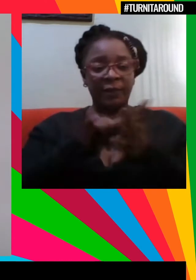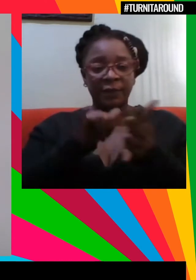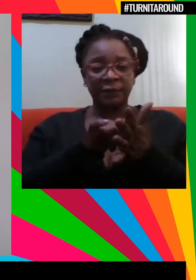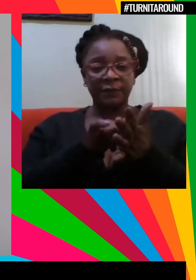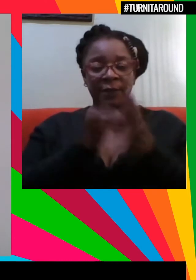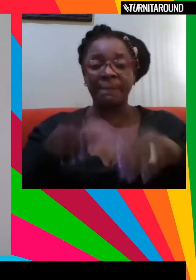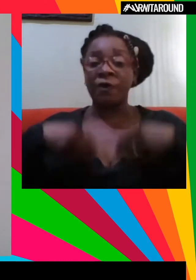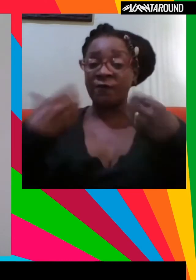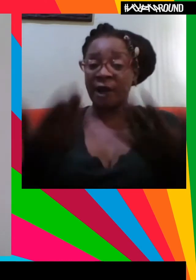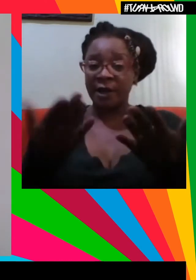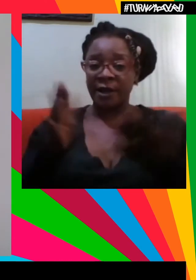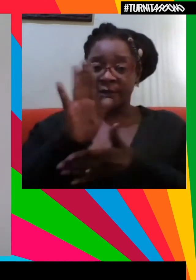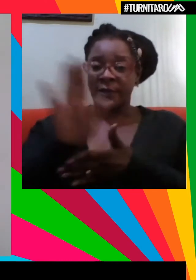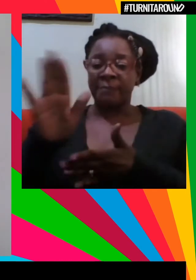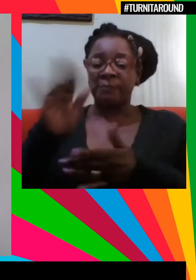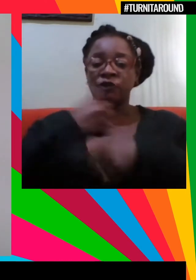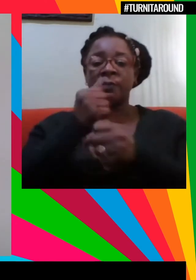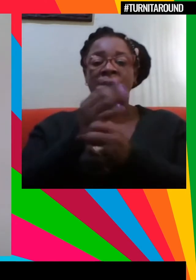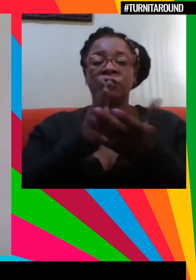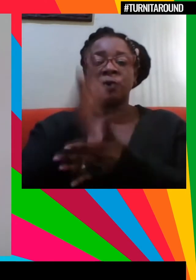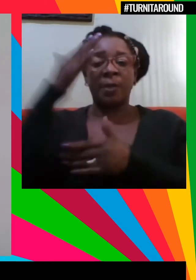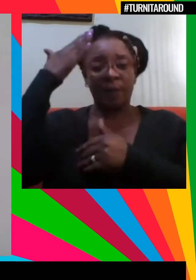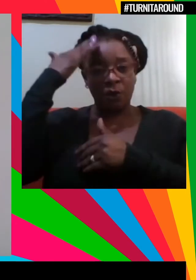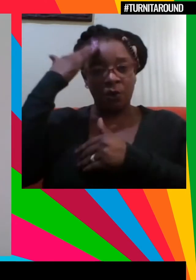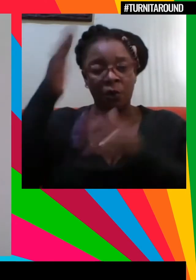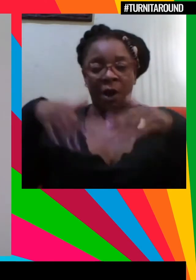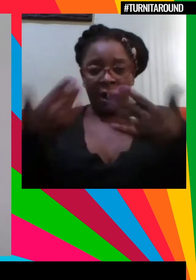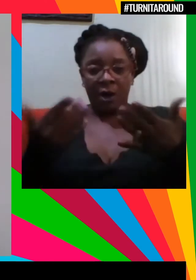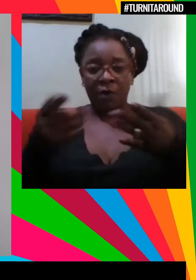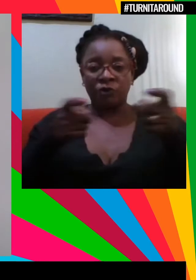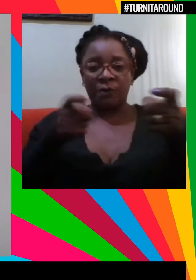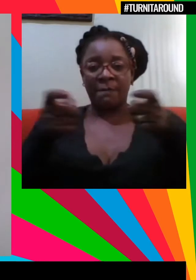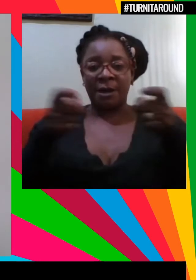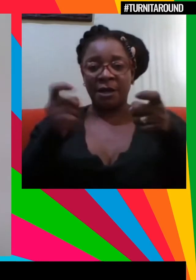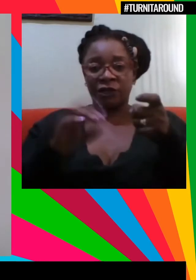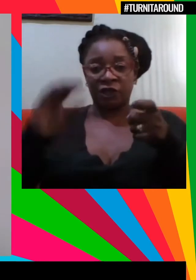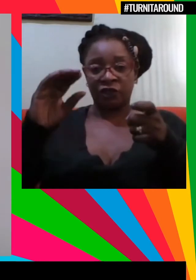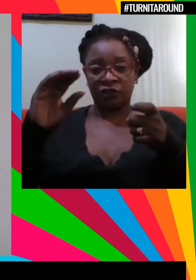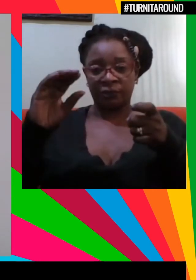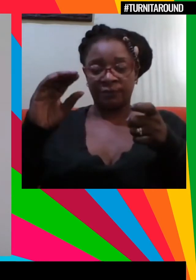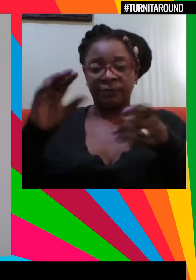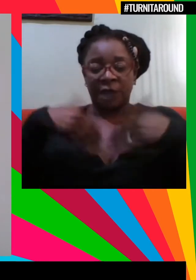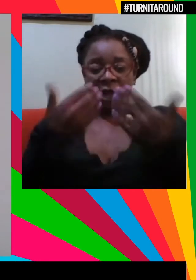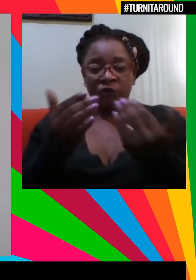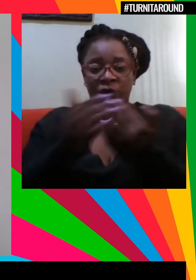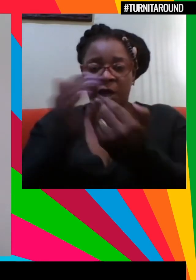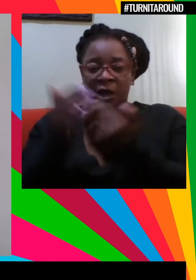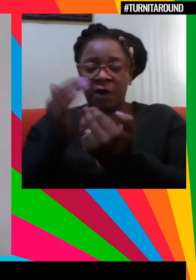providing to them to make sure that they know how to manage cash, how to take care of their families, how